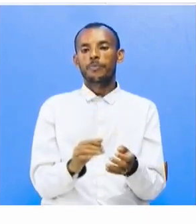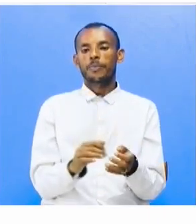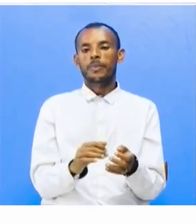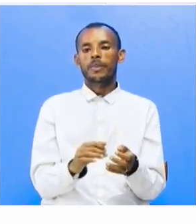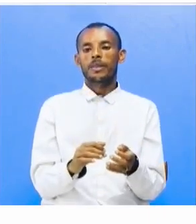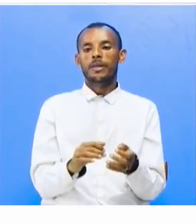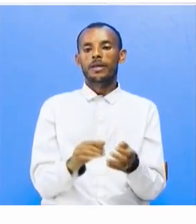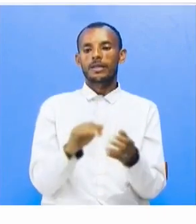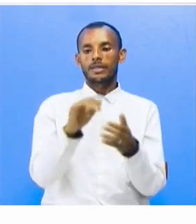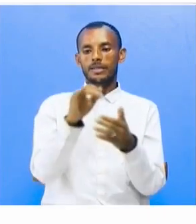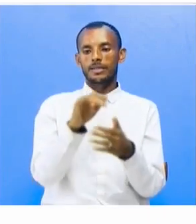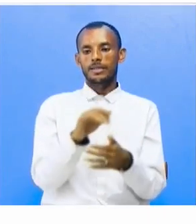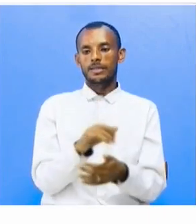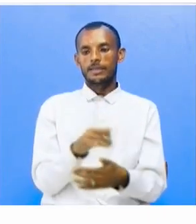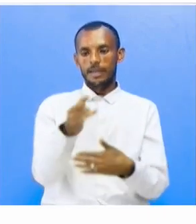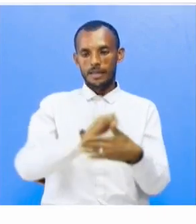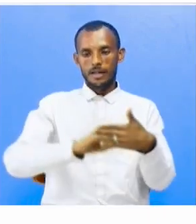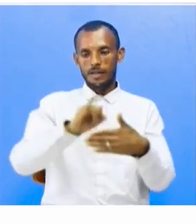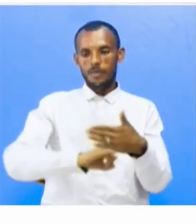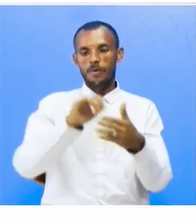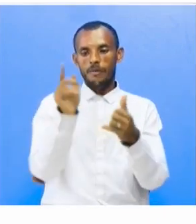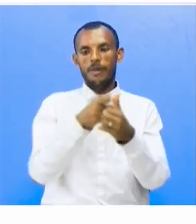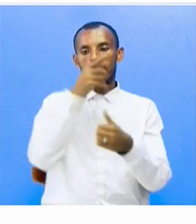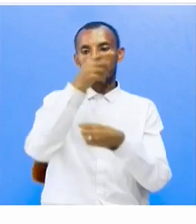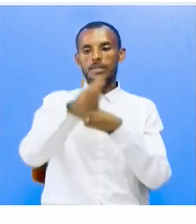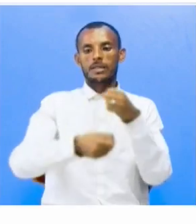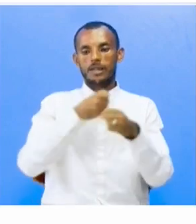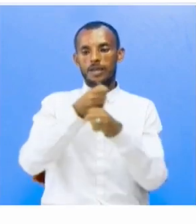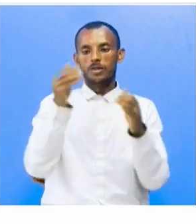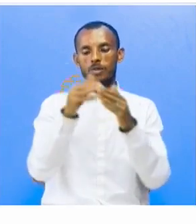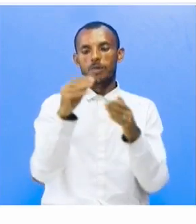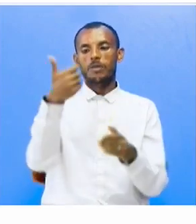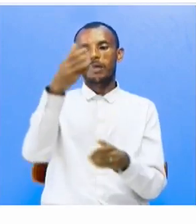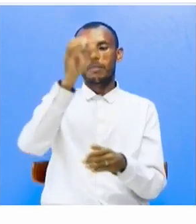for first year will be this 10%.